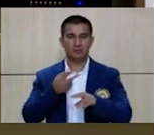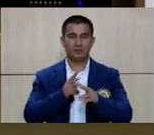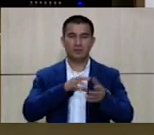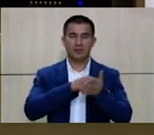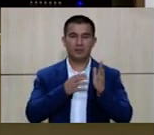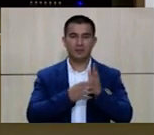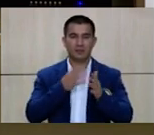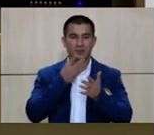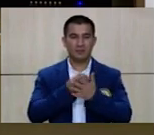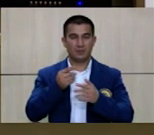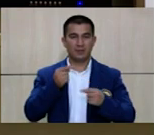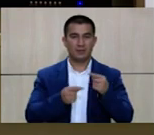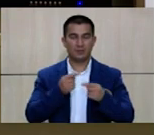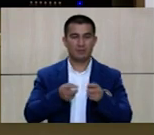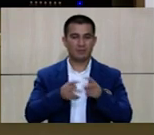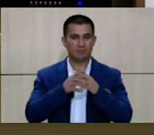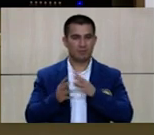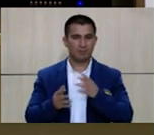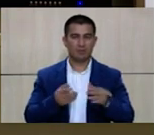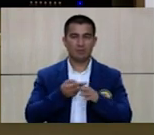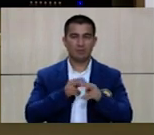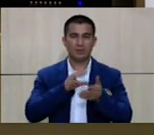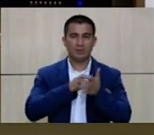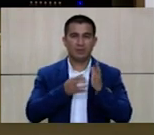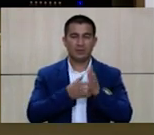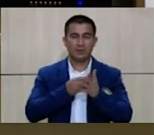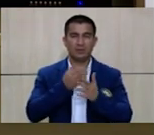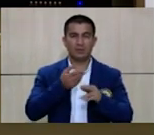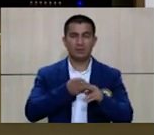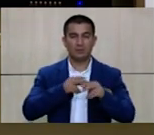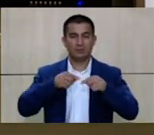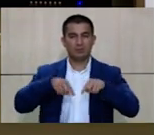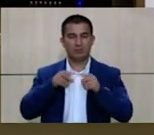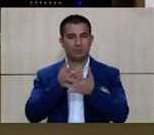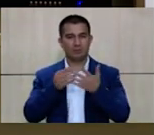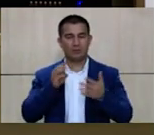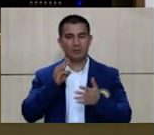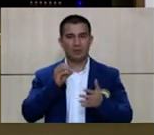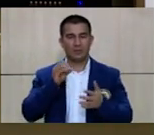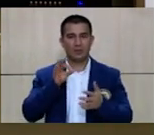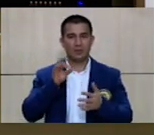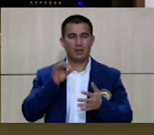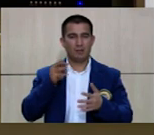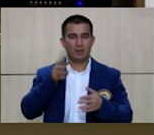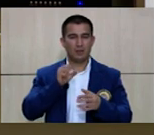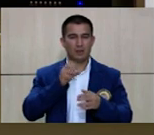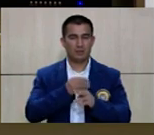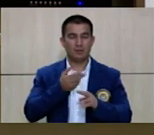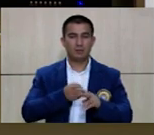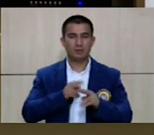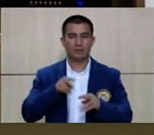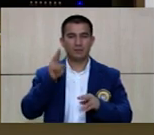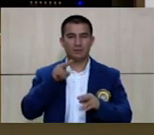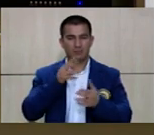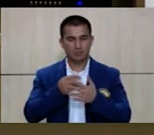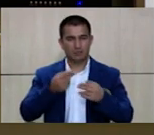tenglamani hosil qildik. Bu kvadrat tenglamani Veyer teoremasiga asosan ham ishlash mumkin. Diskriminantga